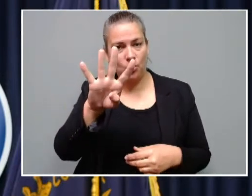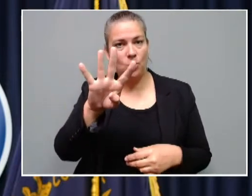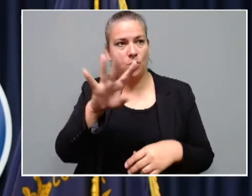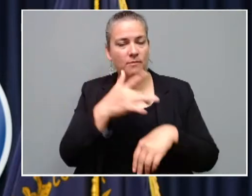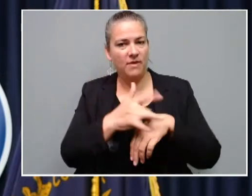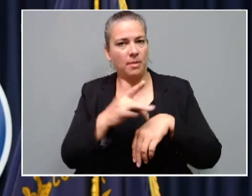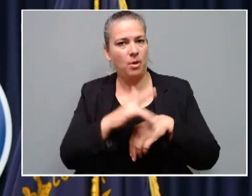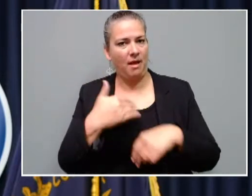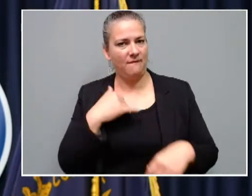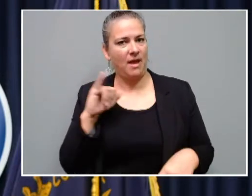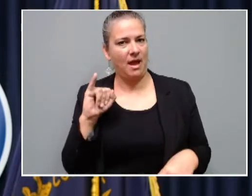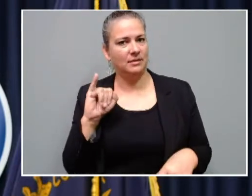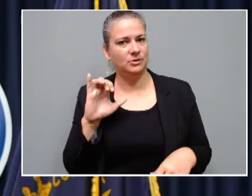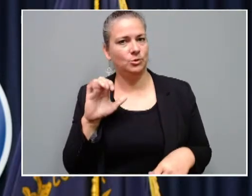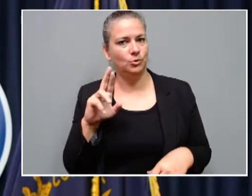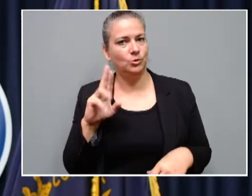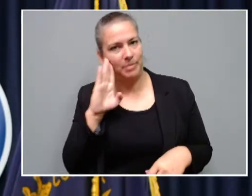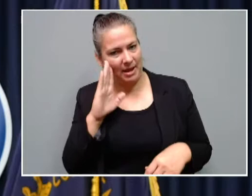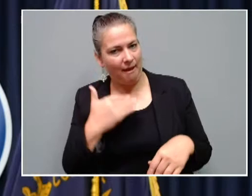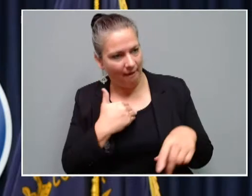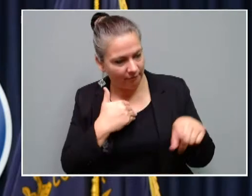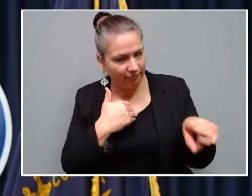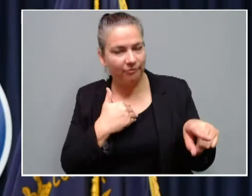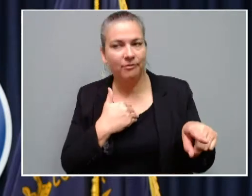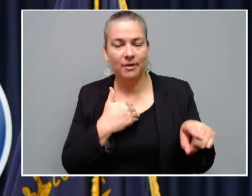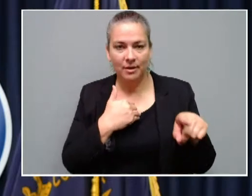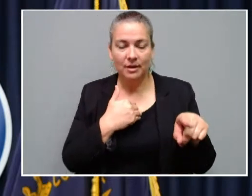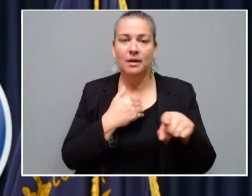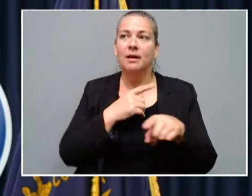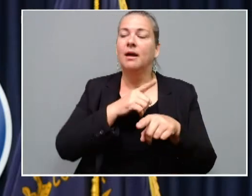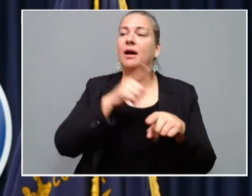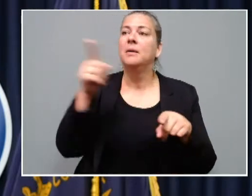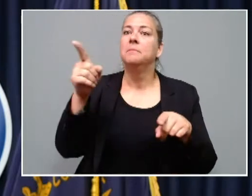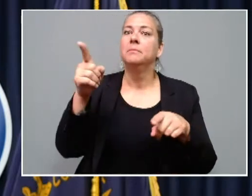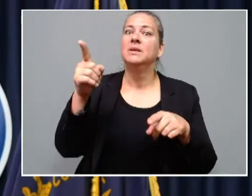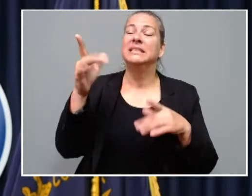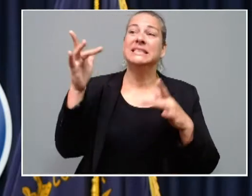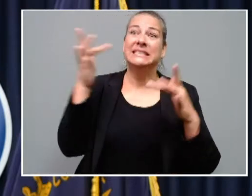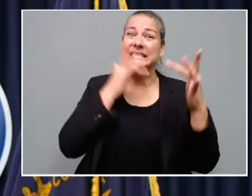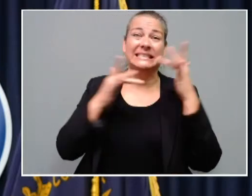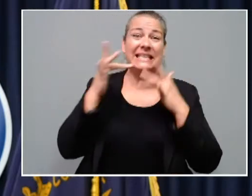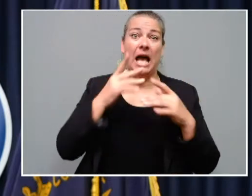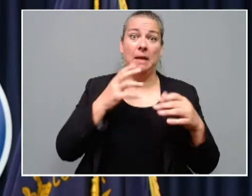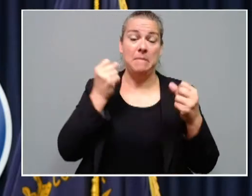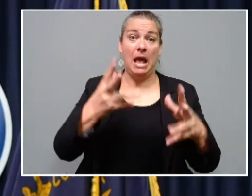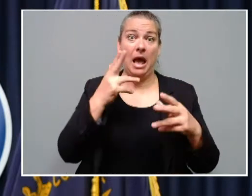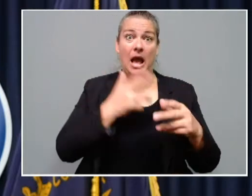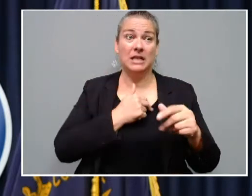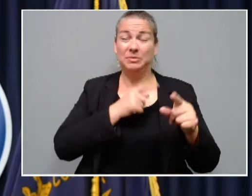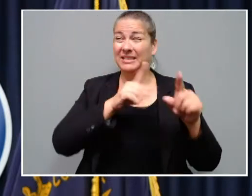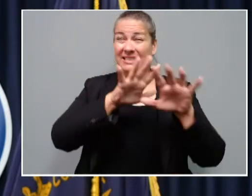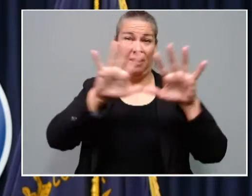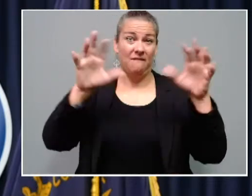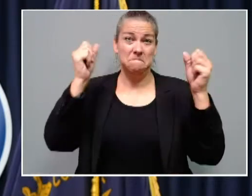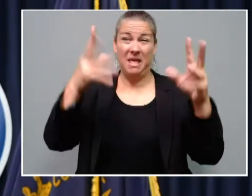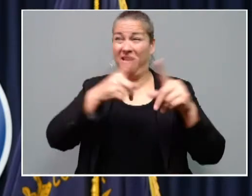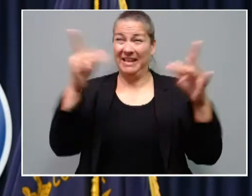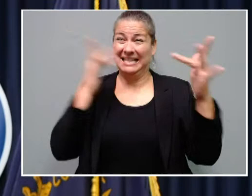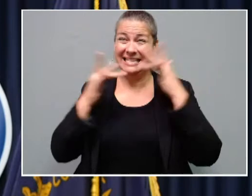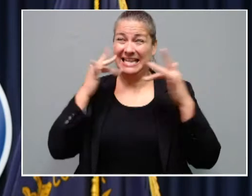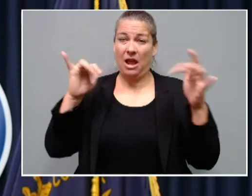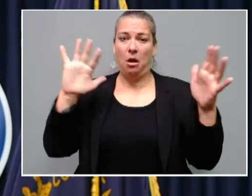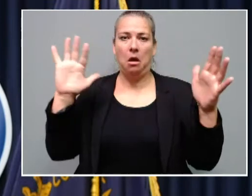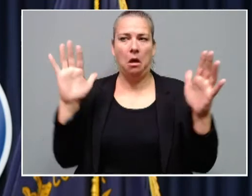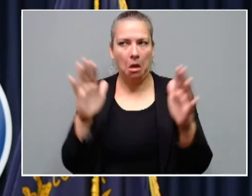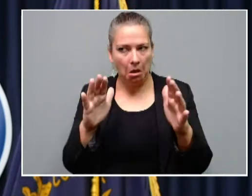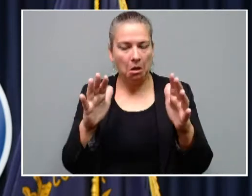to 59 of 96 hospitals with critical staffing shortages. So again, things